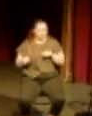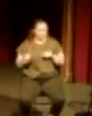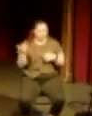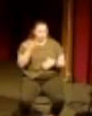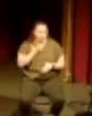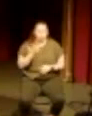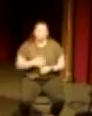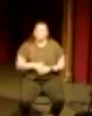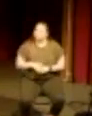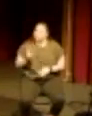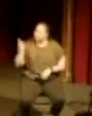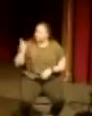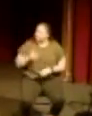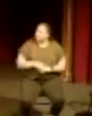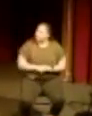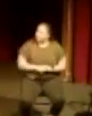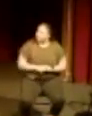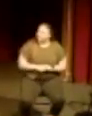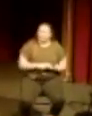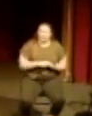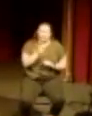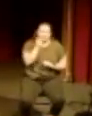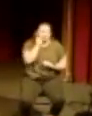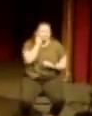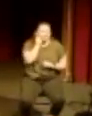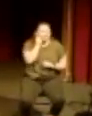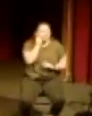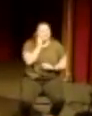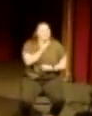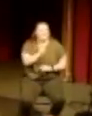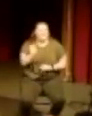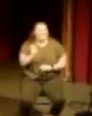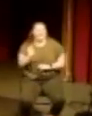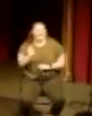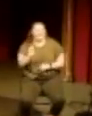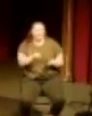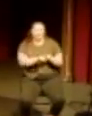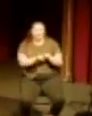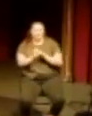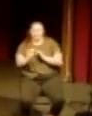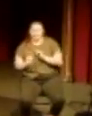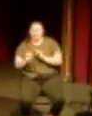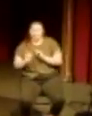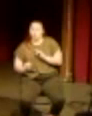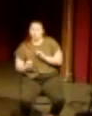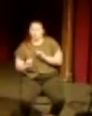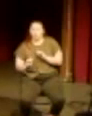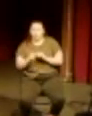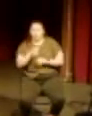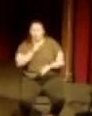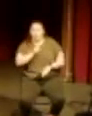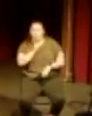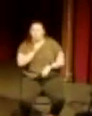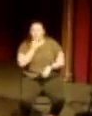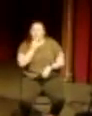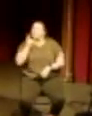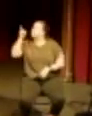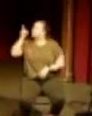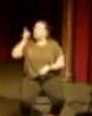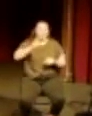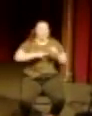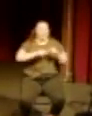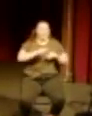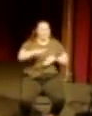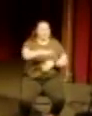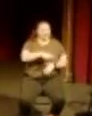here on the what will be the east, and then on the south side of that in the orange, is building space